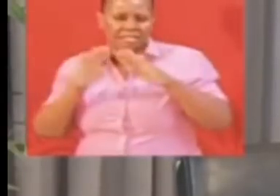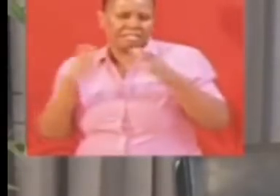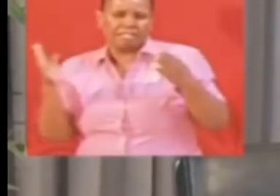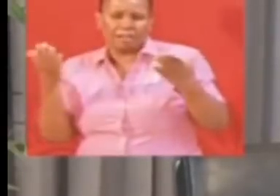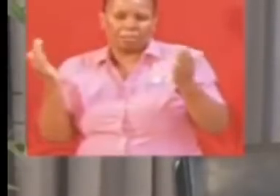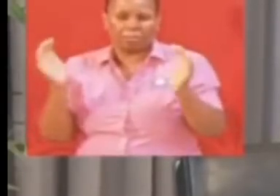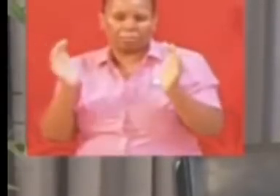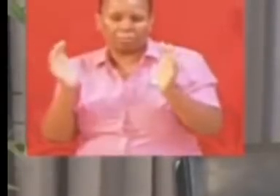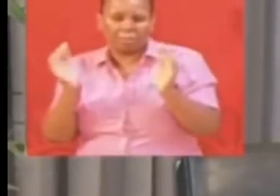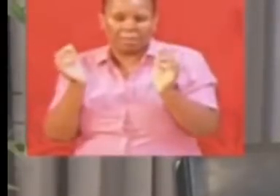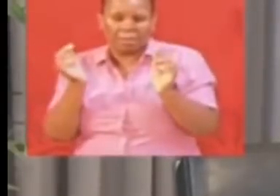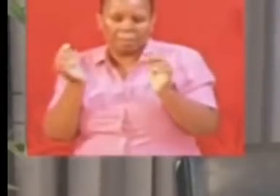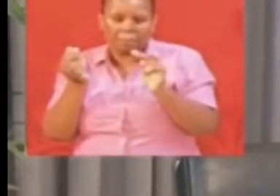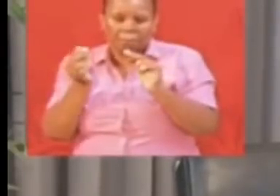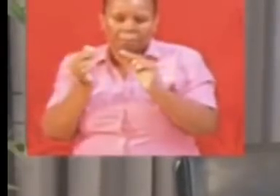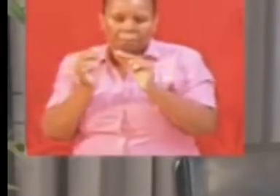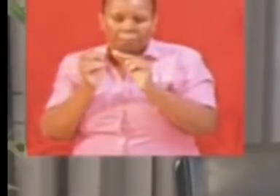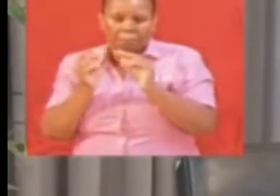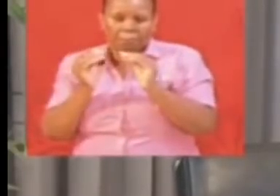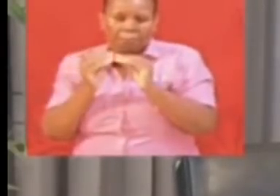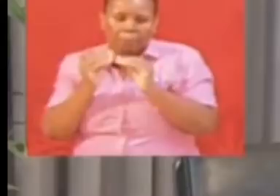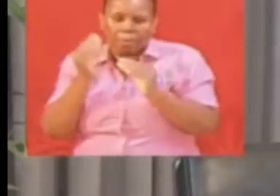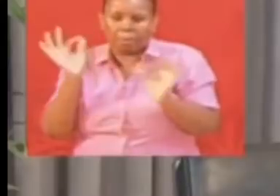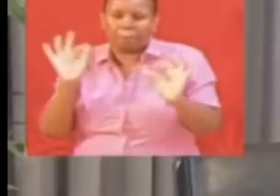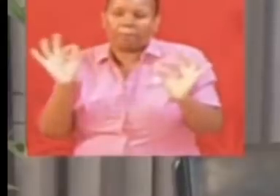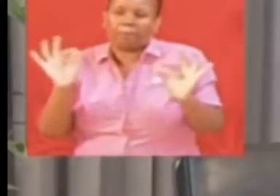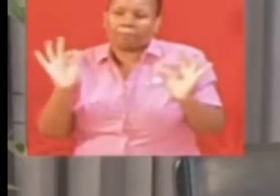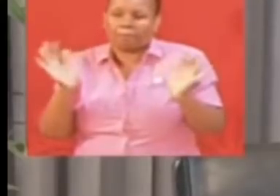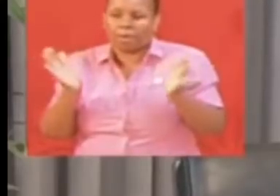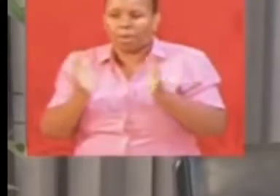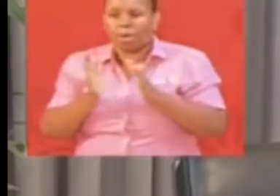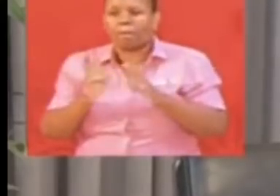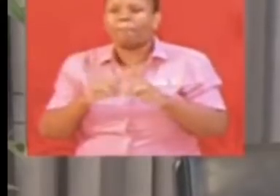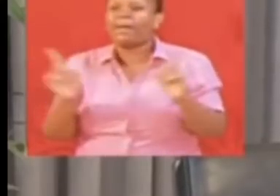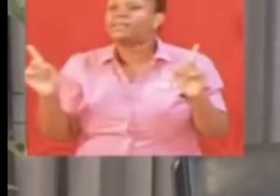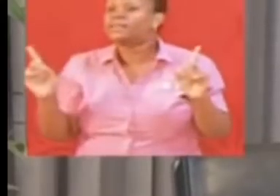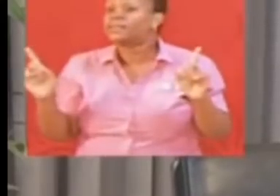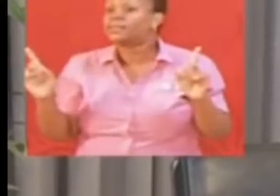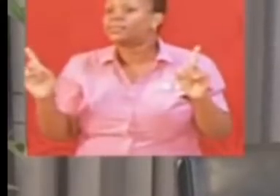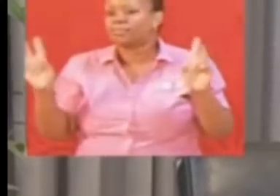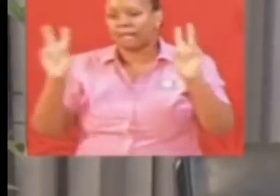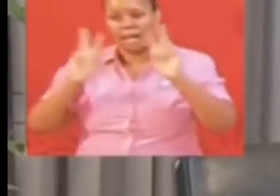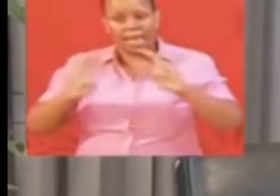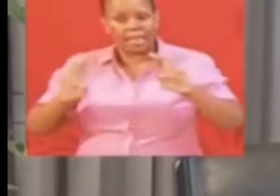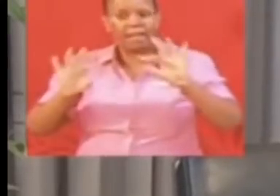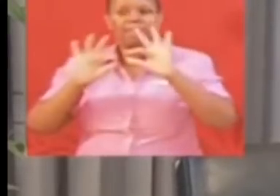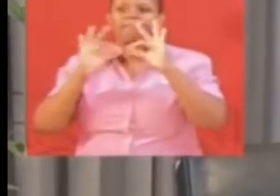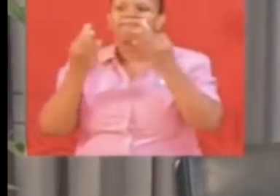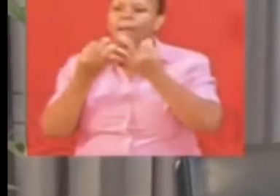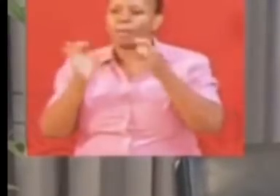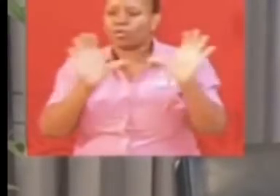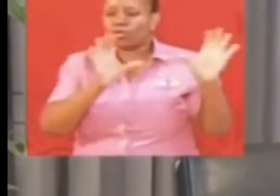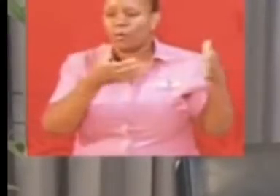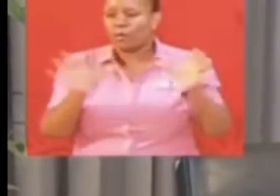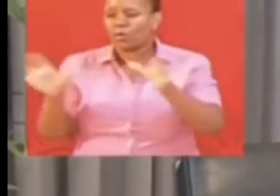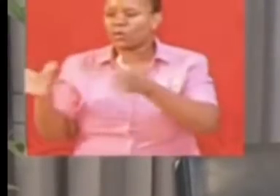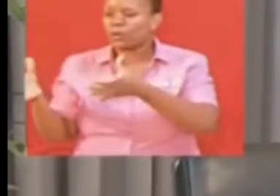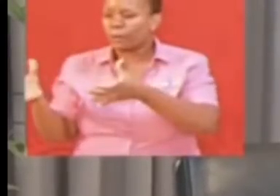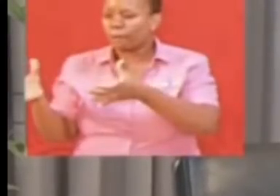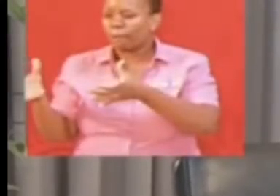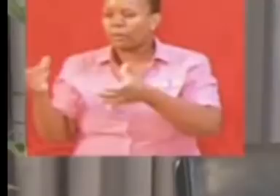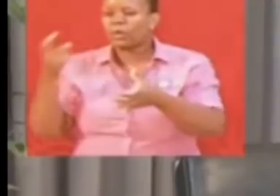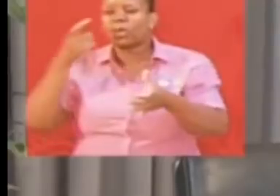predominance. However, having said that, we are looking at target groups for persons infected. As I said, that age group 30 to